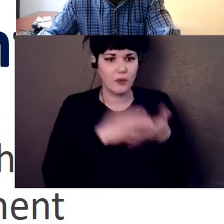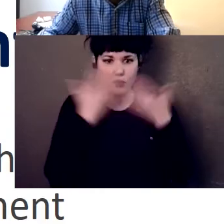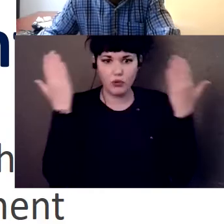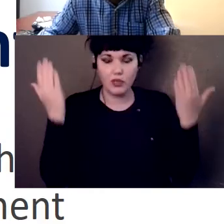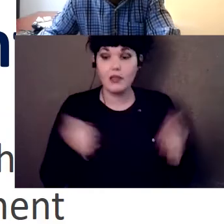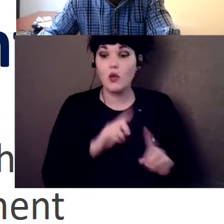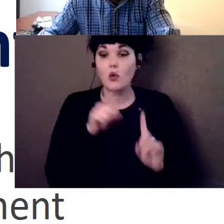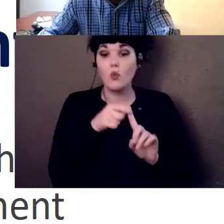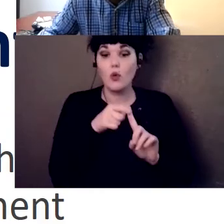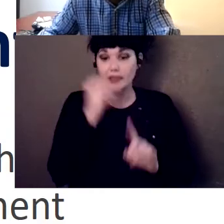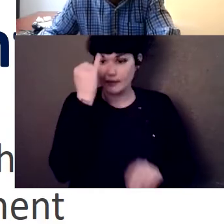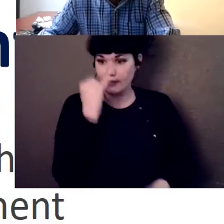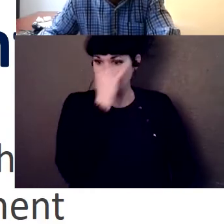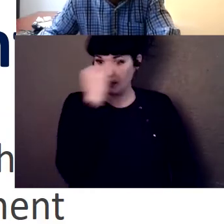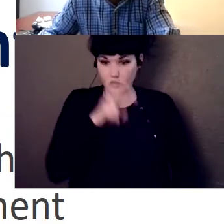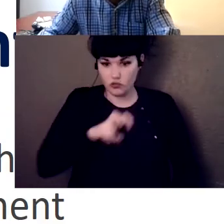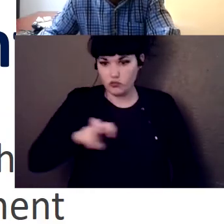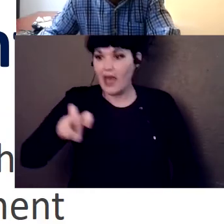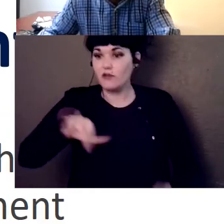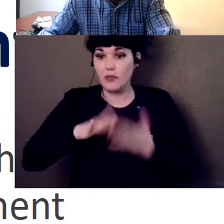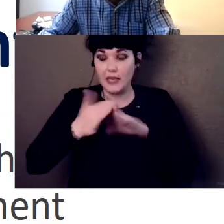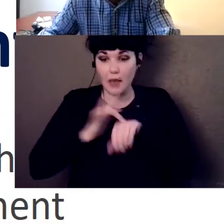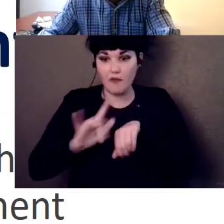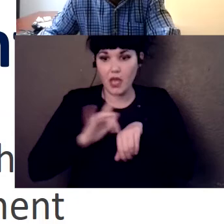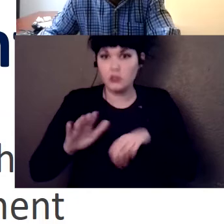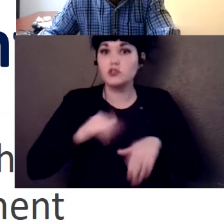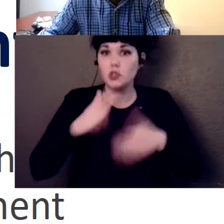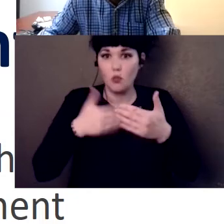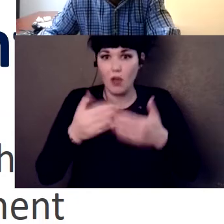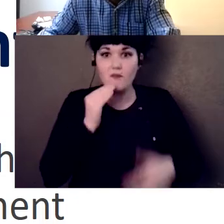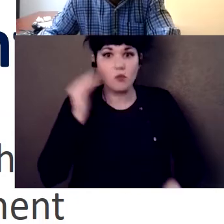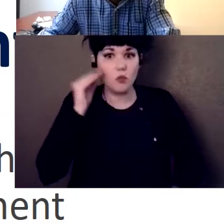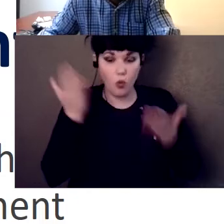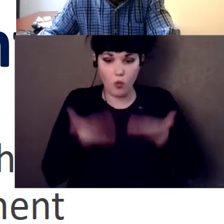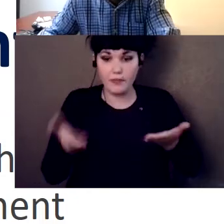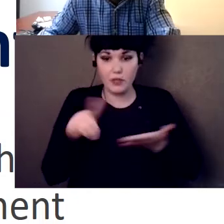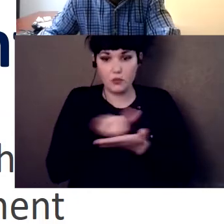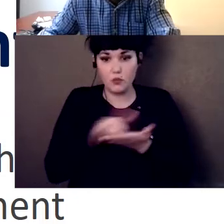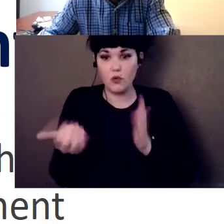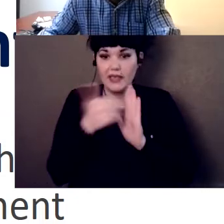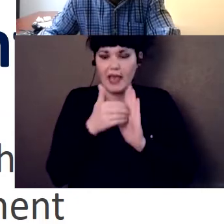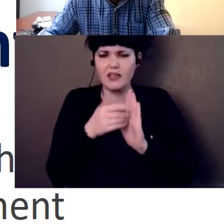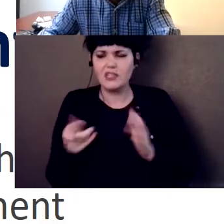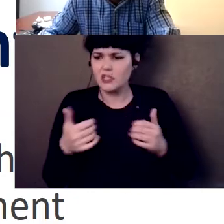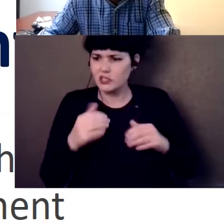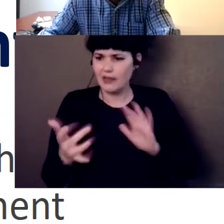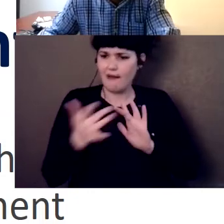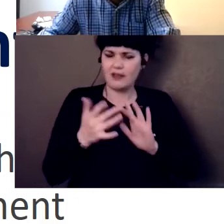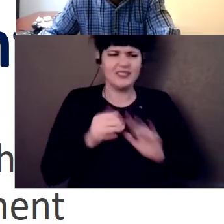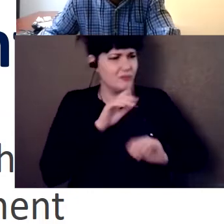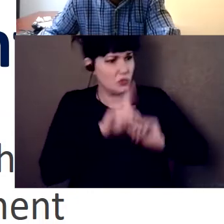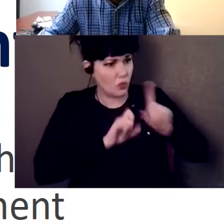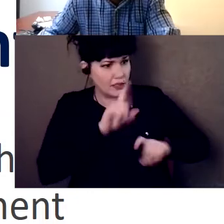available, she returned home to New York City. She contacted DRNY with multiple questions about the Social Security disability insurance,